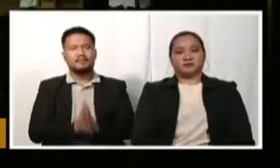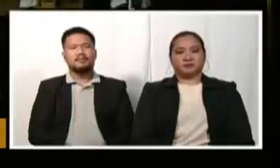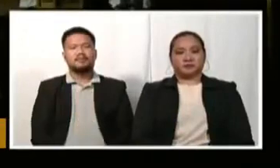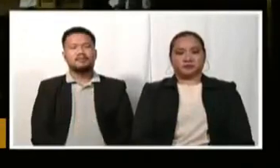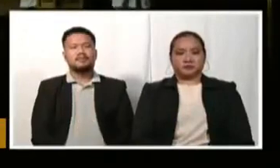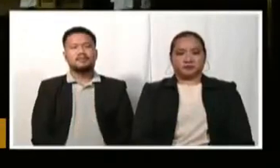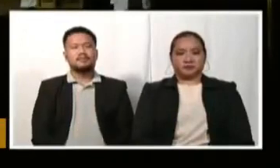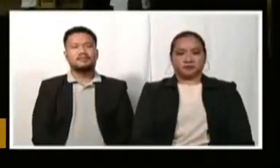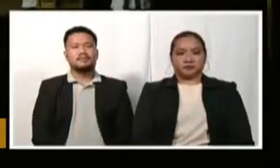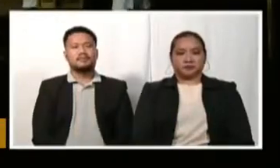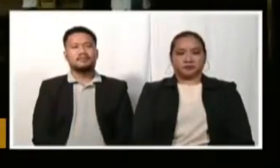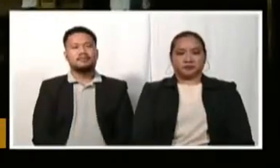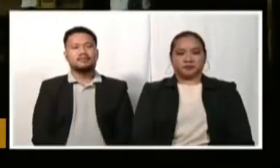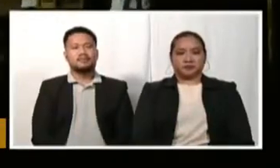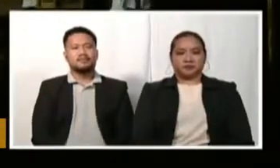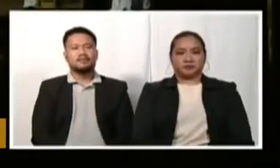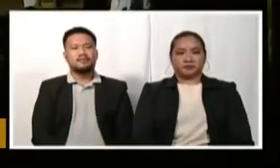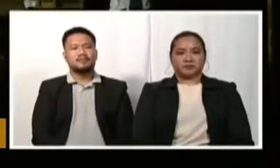seated.